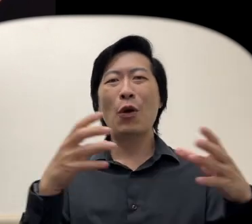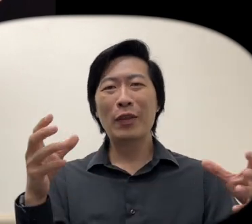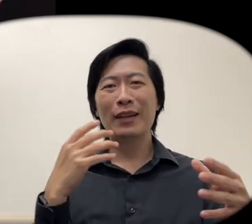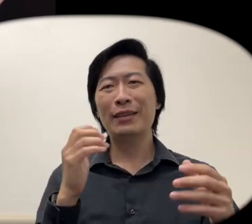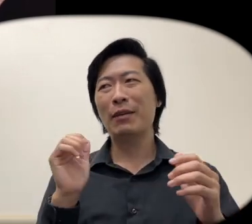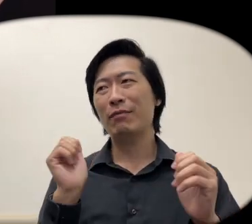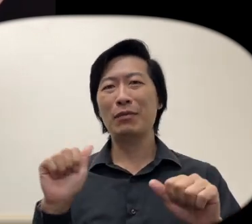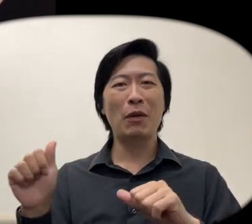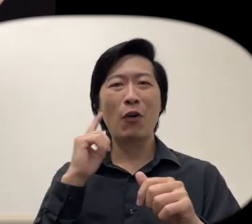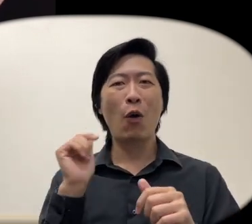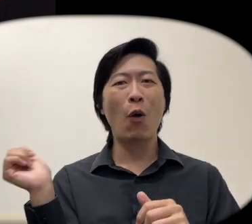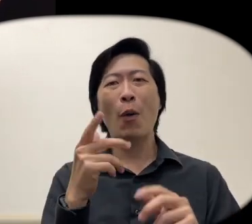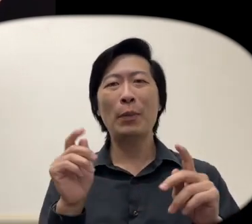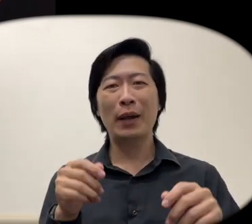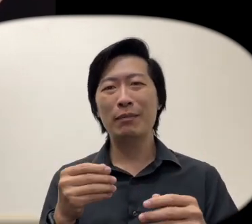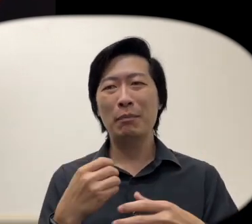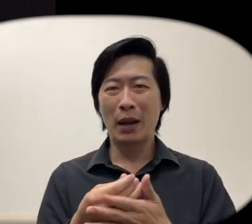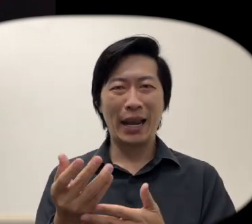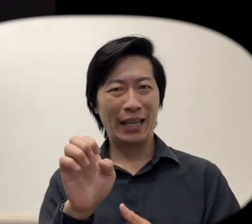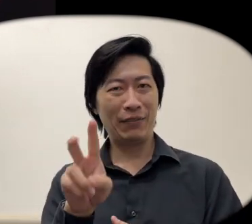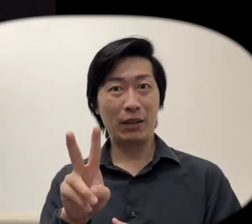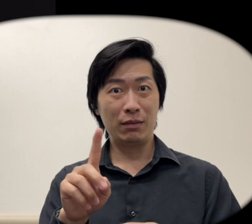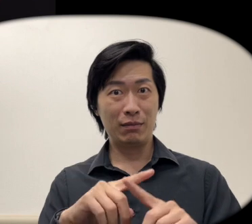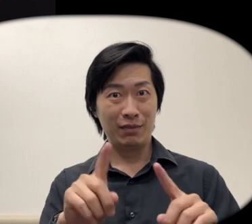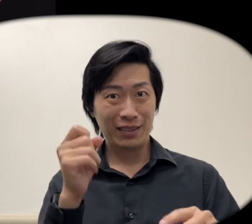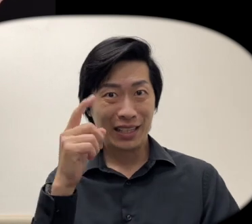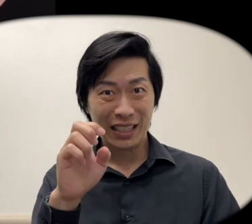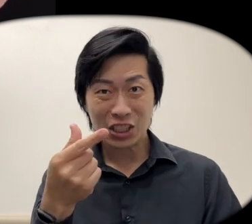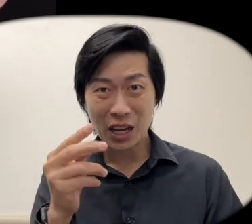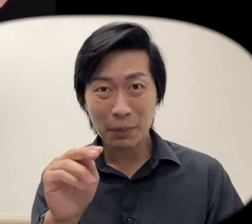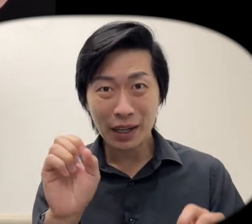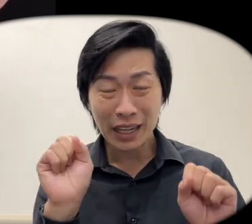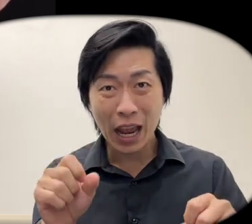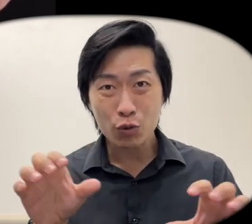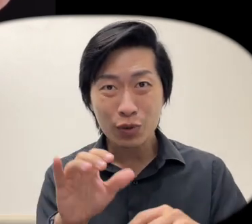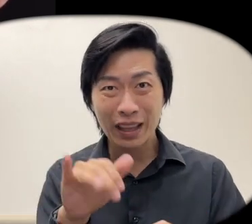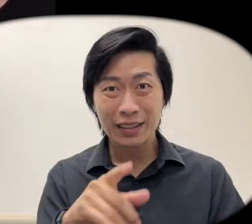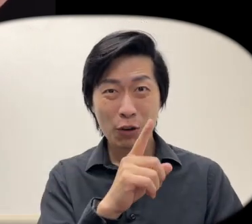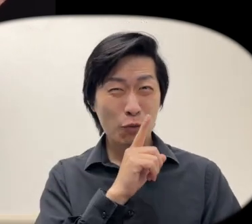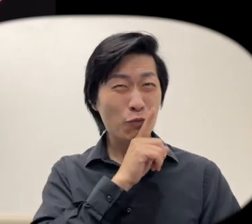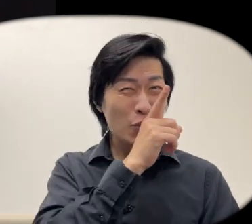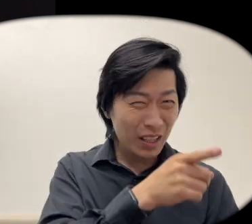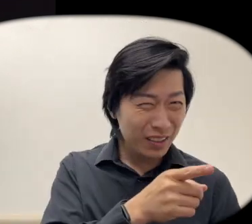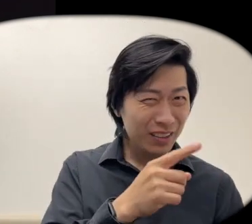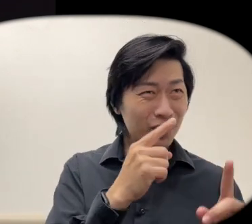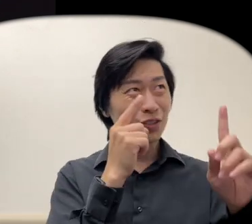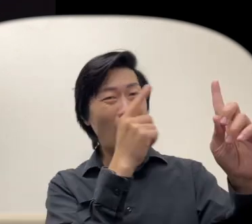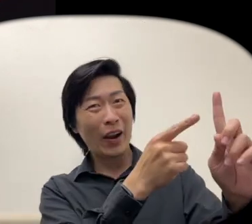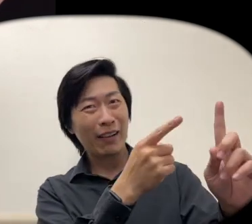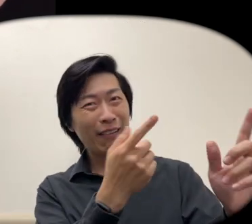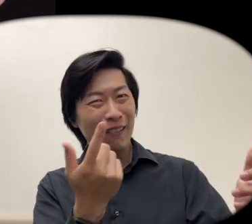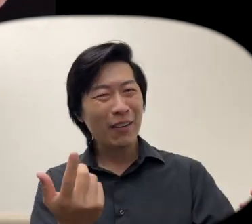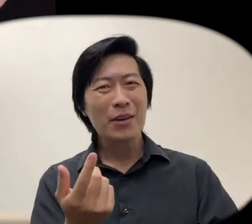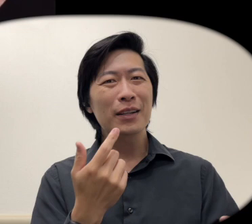However, can GM do this? Is this a realistic target from GM? And is this something that they'll actually be able to capitalize on? And I'd love to hear